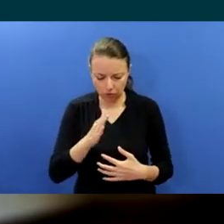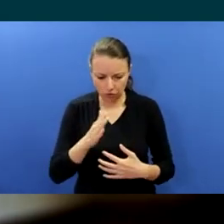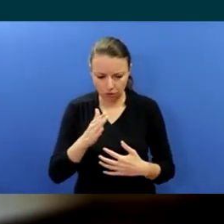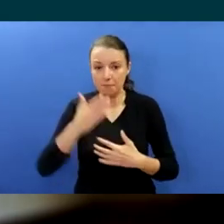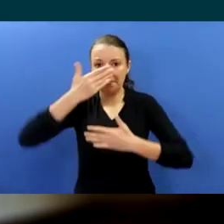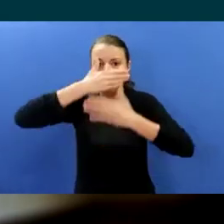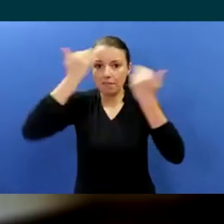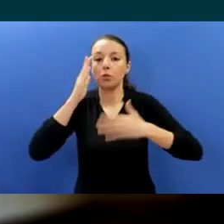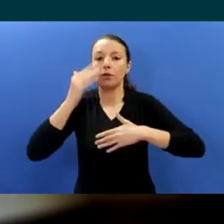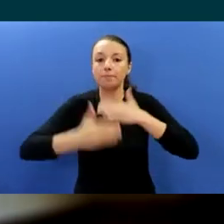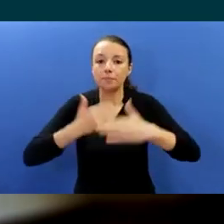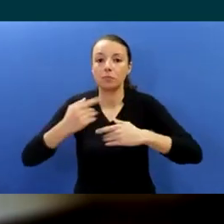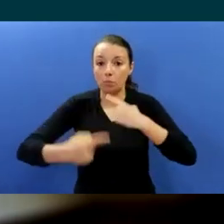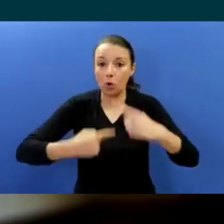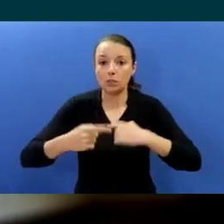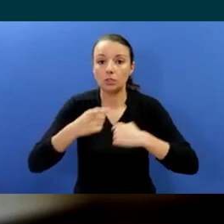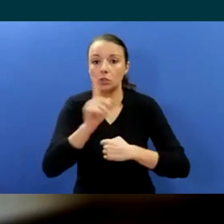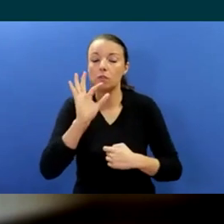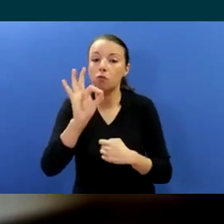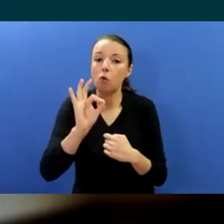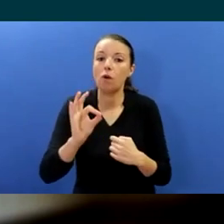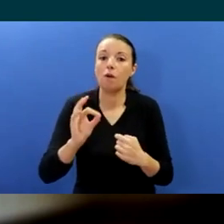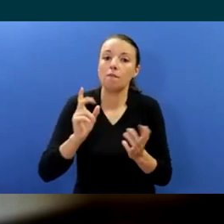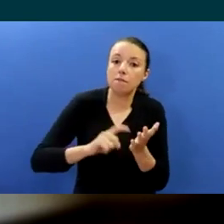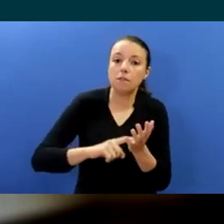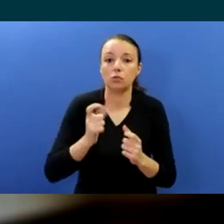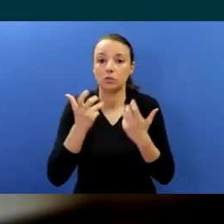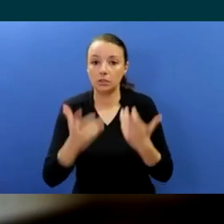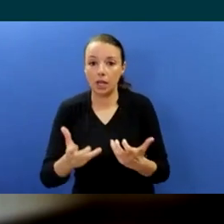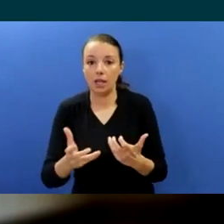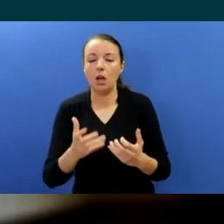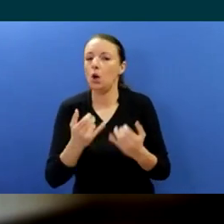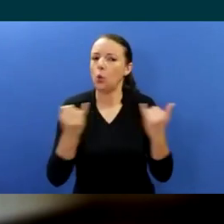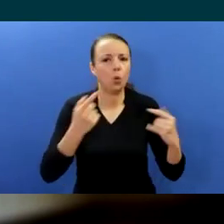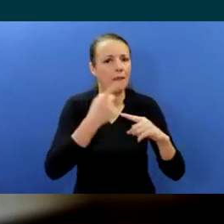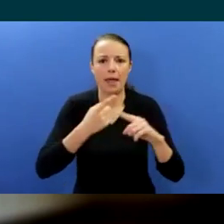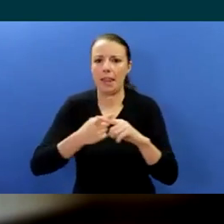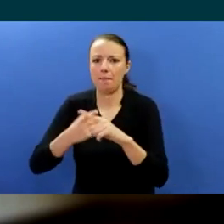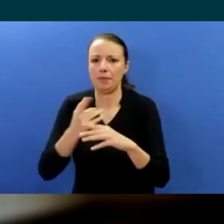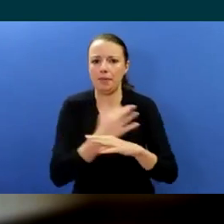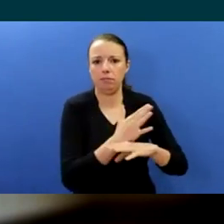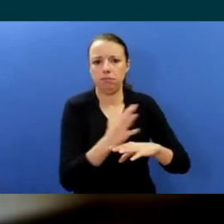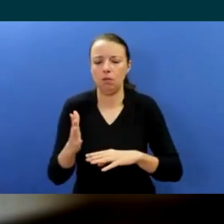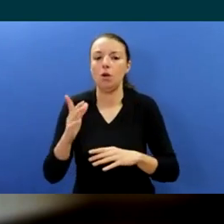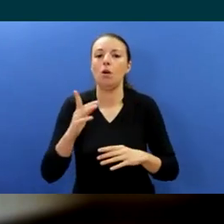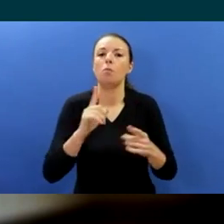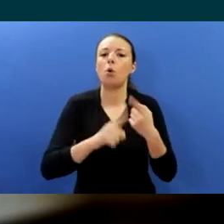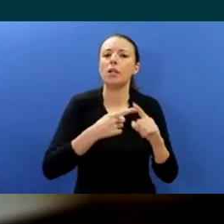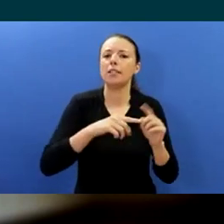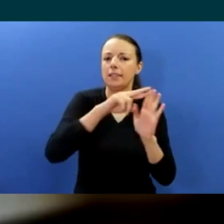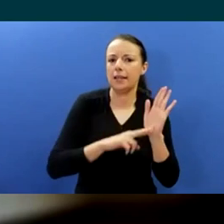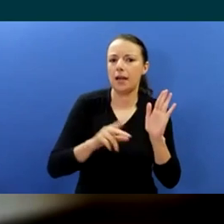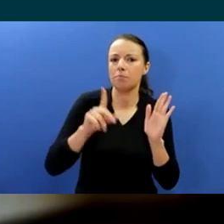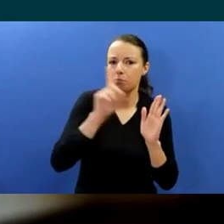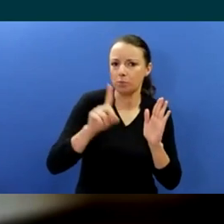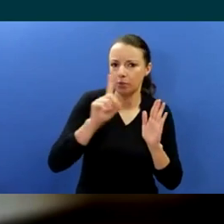often concern very different types of public policies and of actually